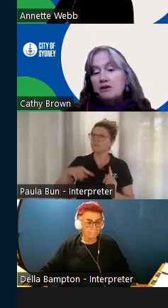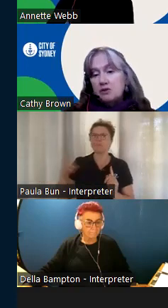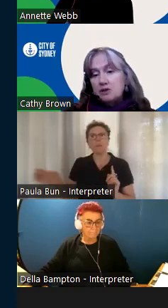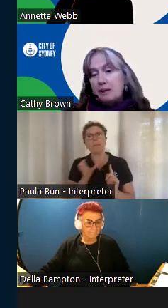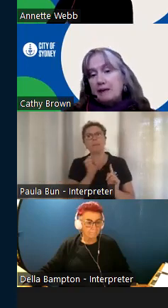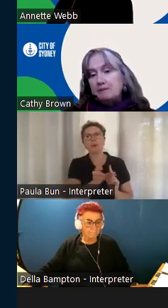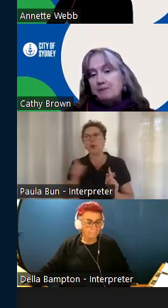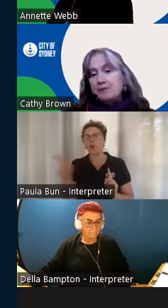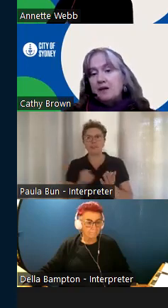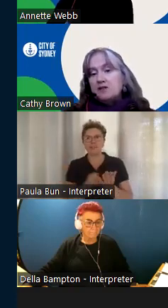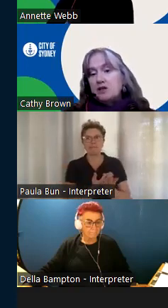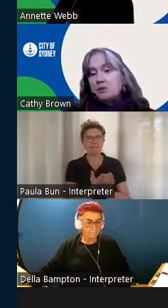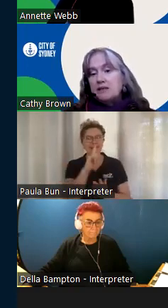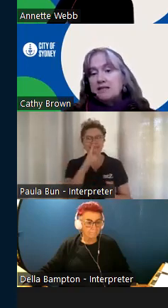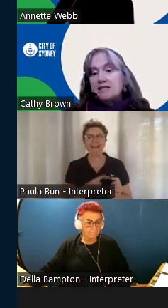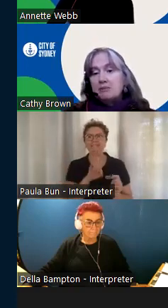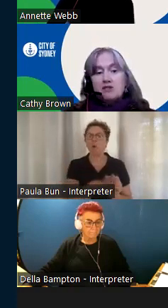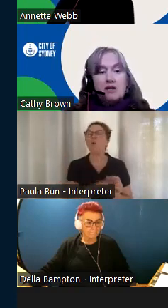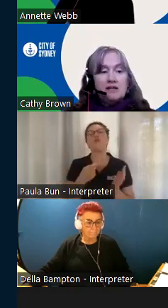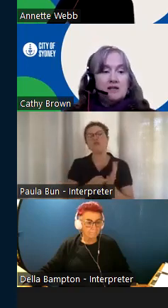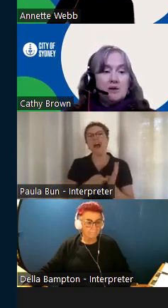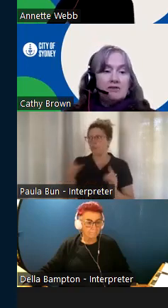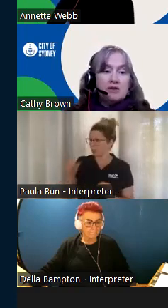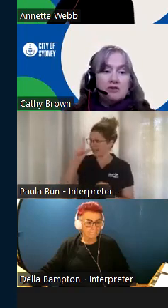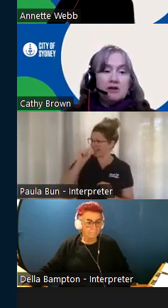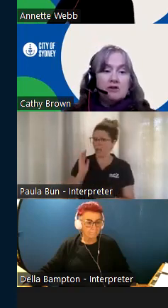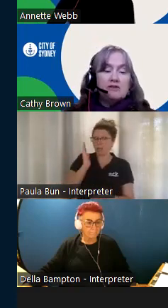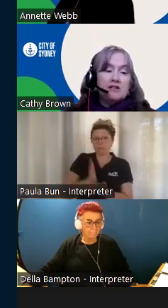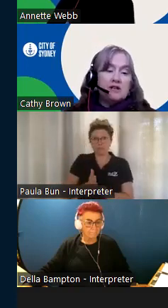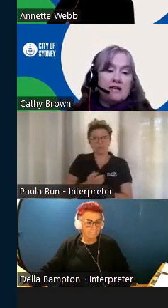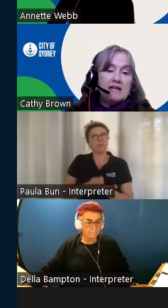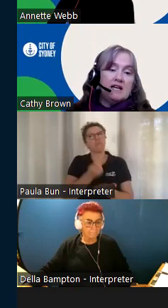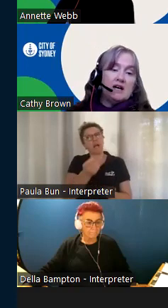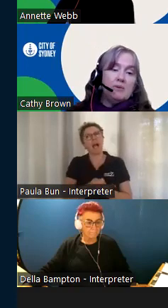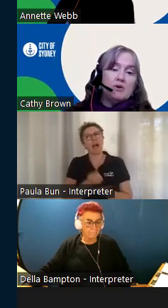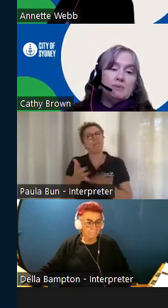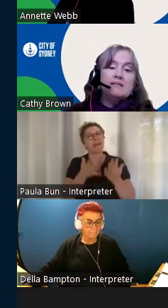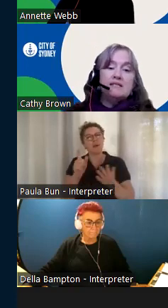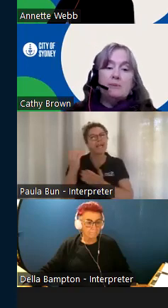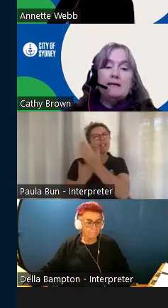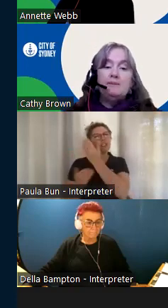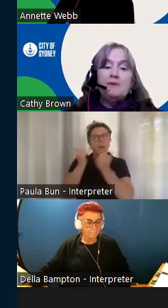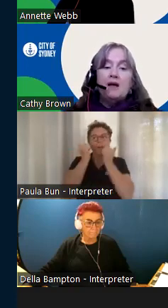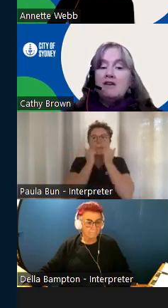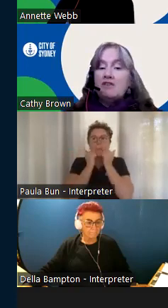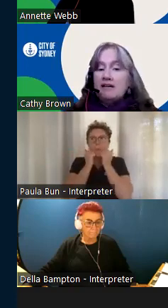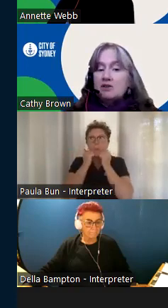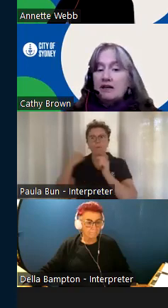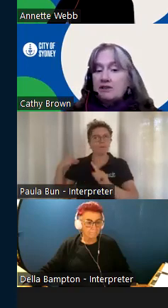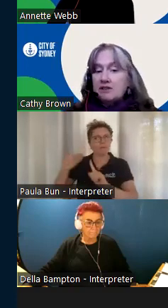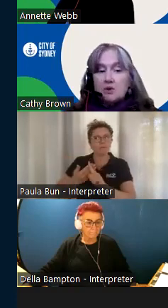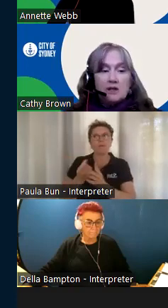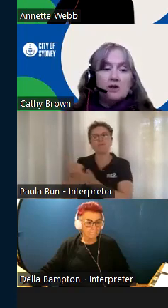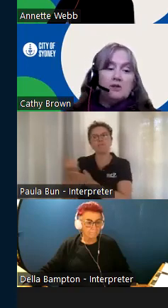that you can't afford to pay. So you will need to demonstrate that you have a track record of generating income or ability to pay.